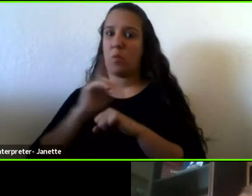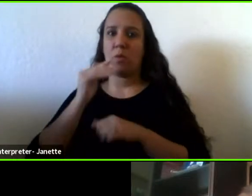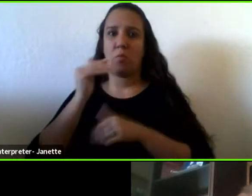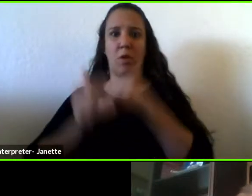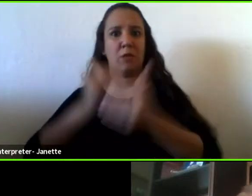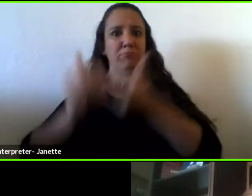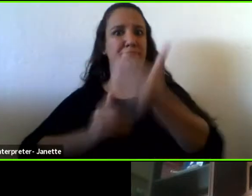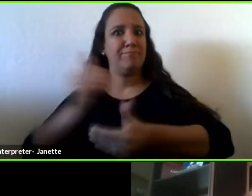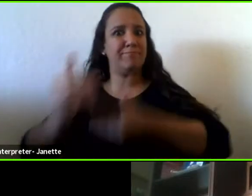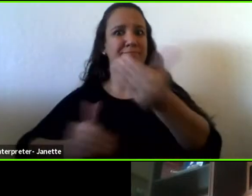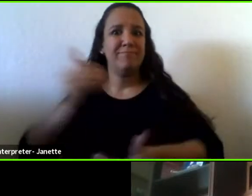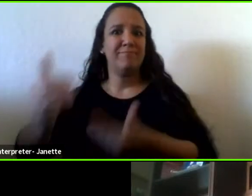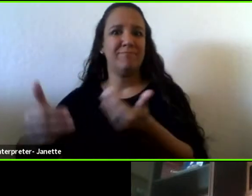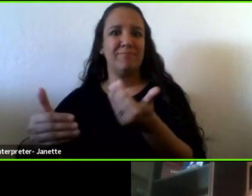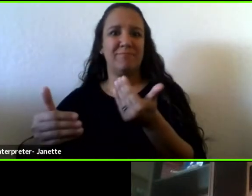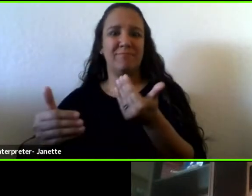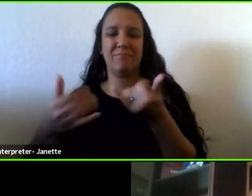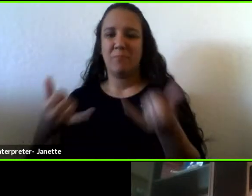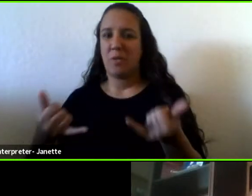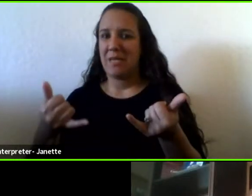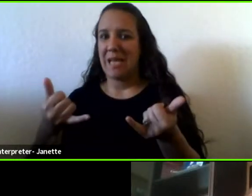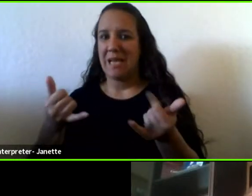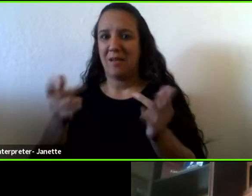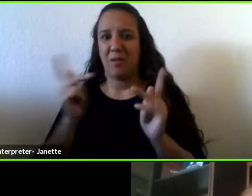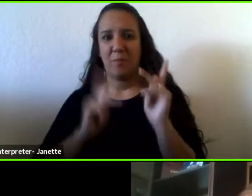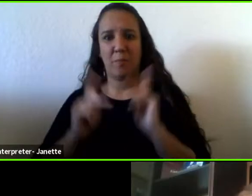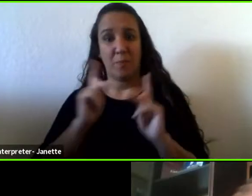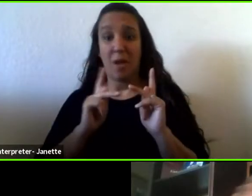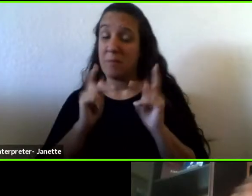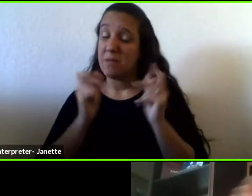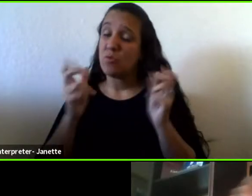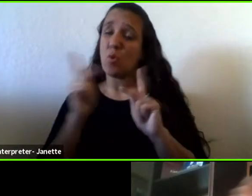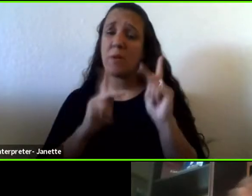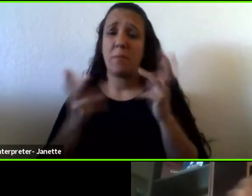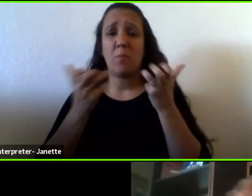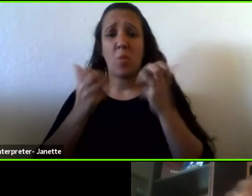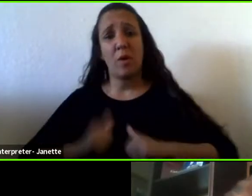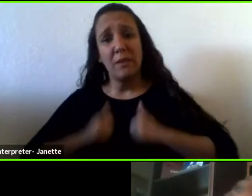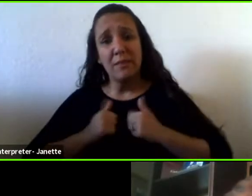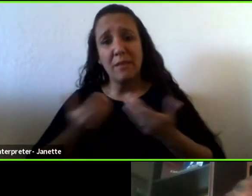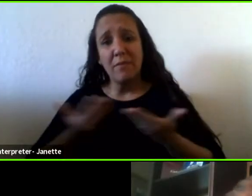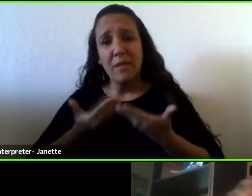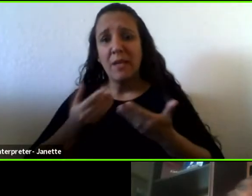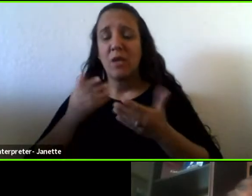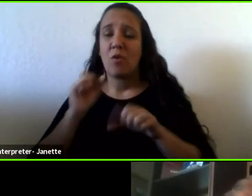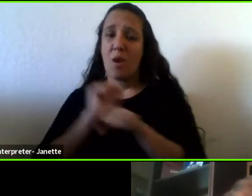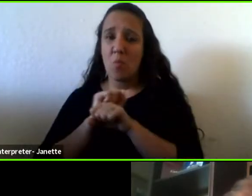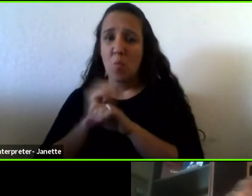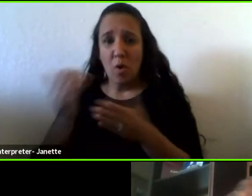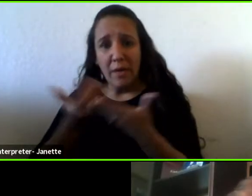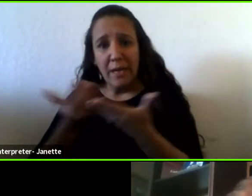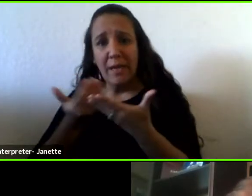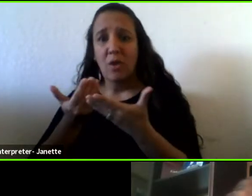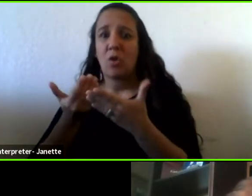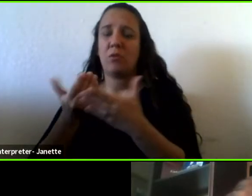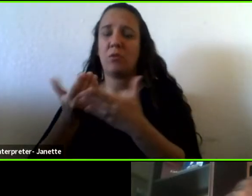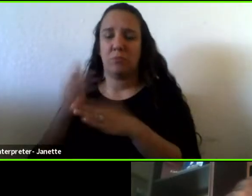COVID-19. But people want to live here, work here, and do business